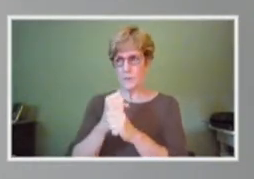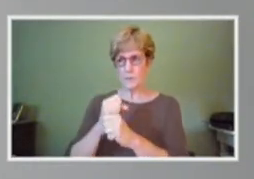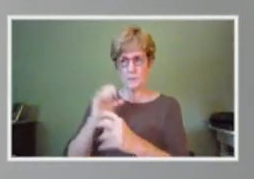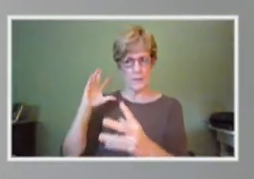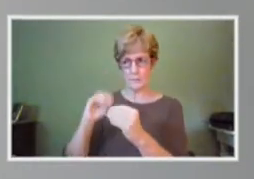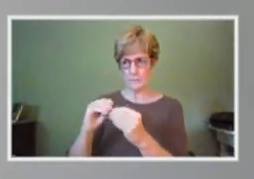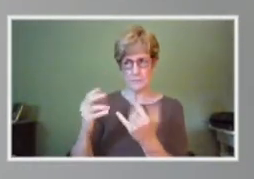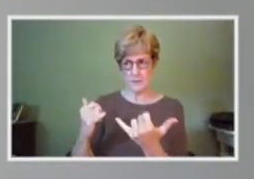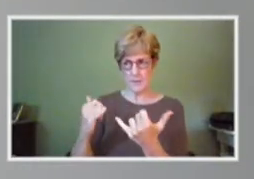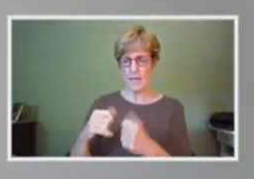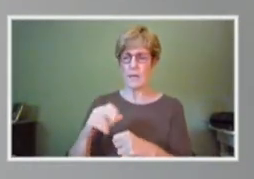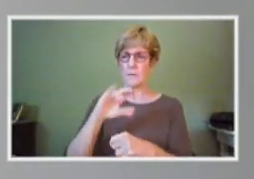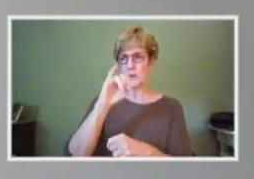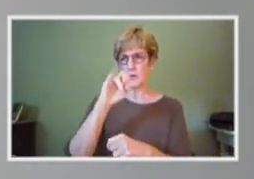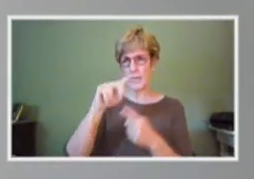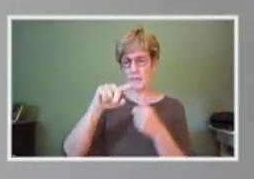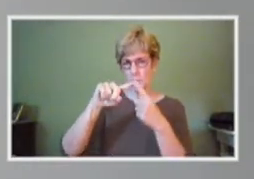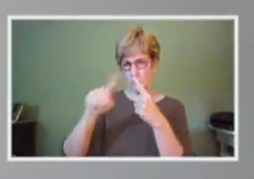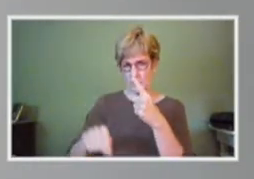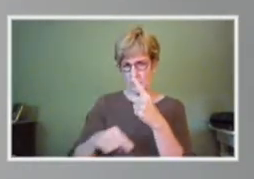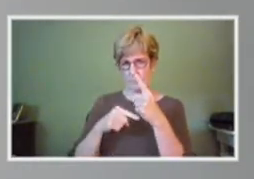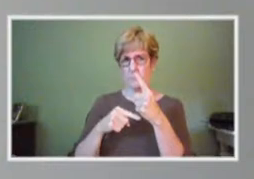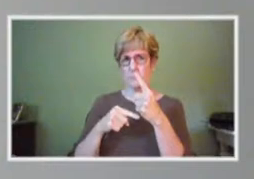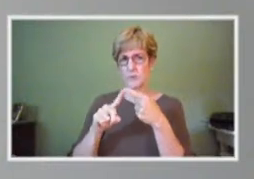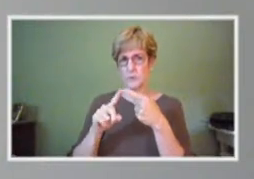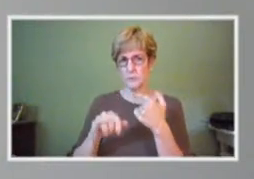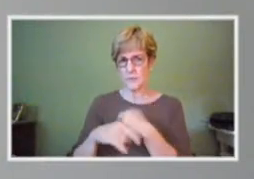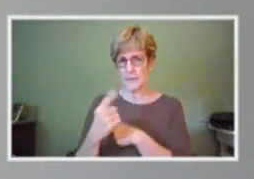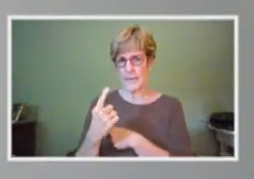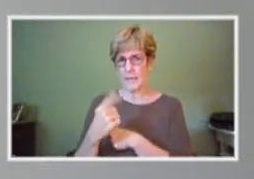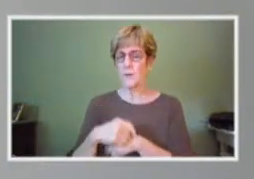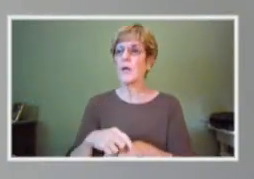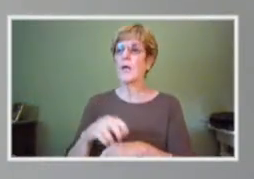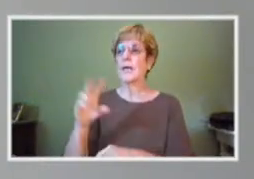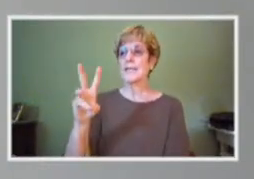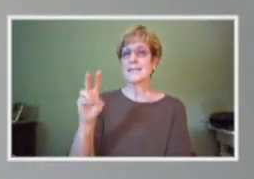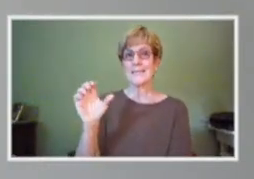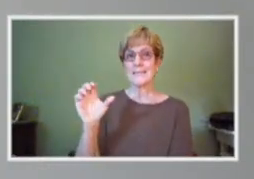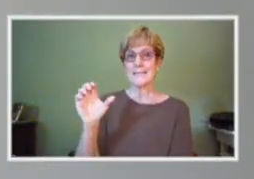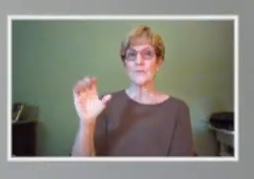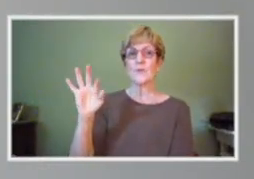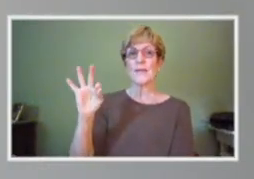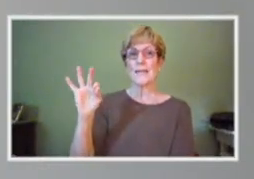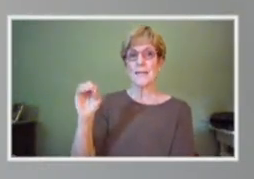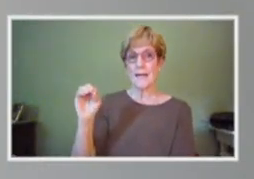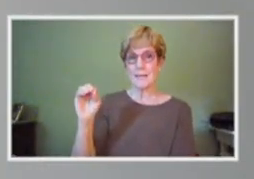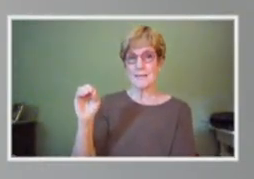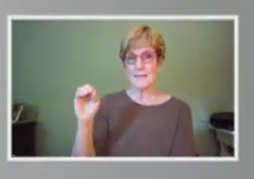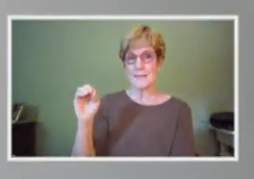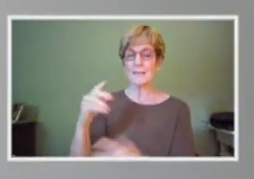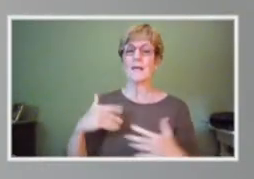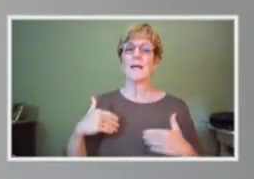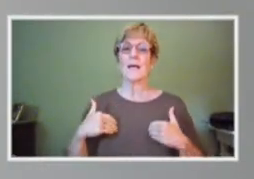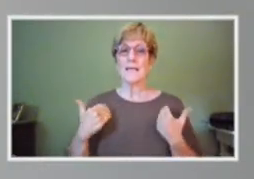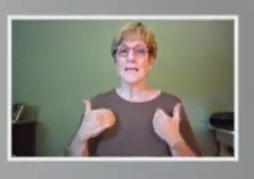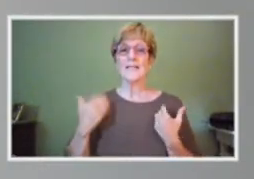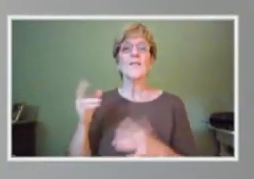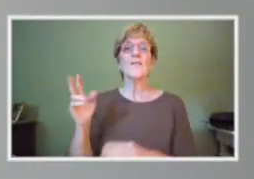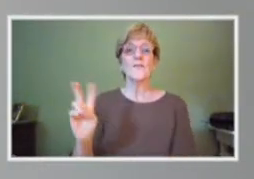that we're looking at, not for the entire year. We are looking at 690 juvenile victims,